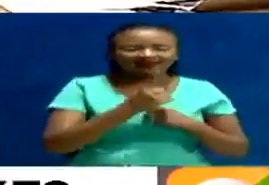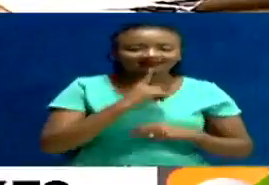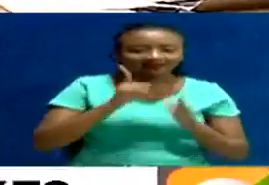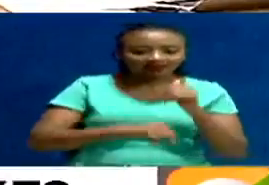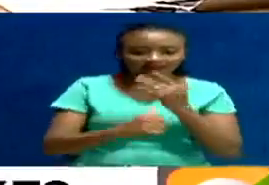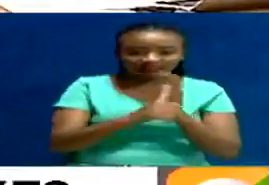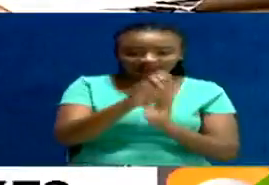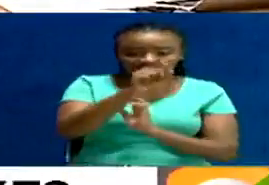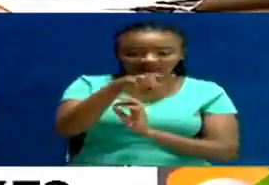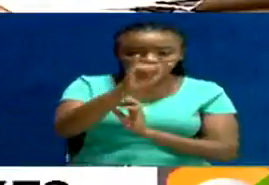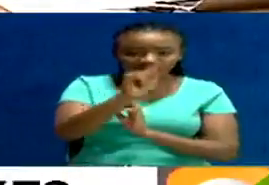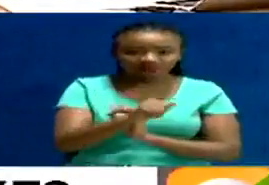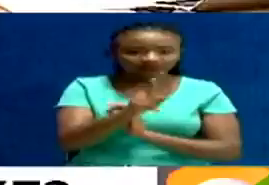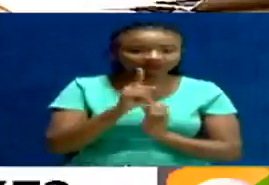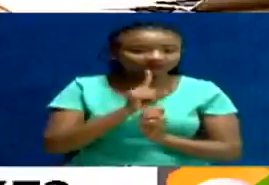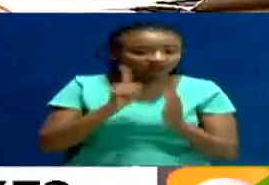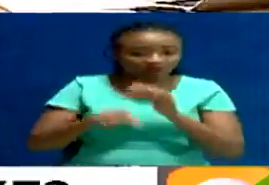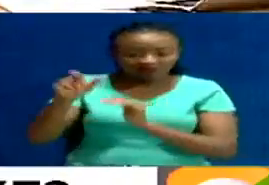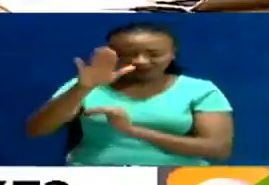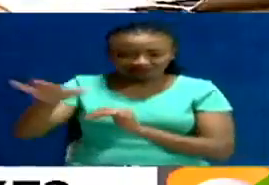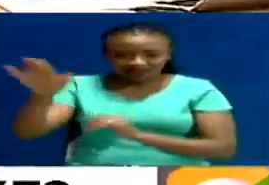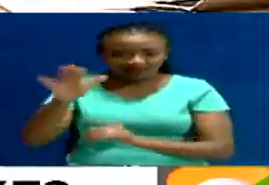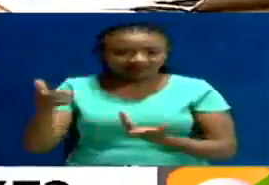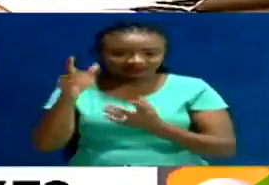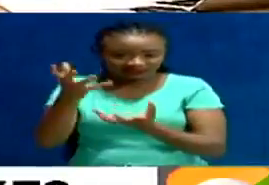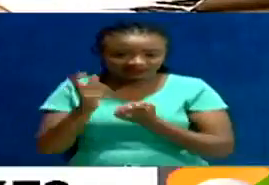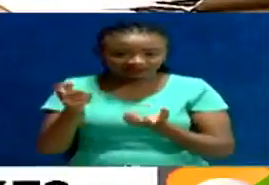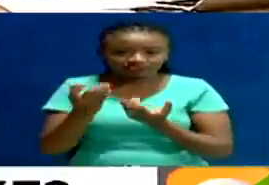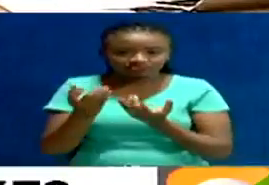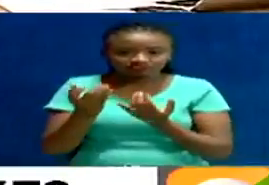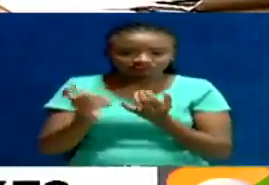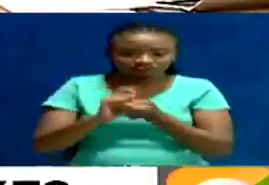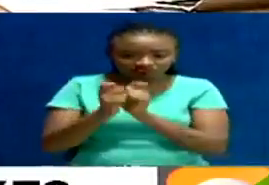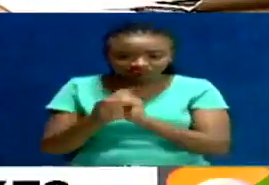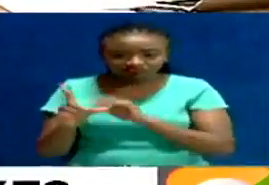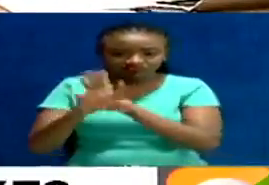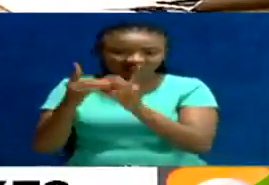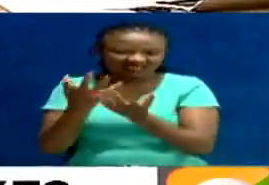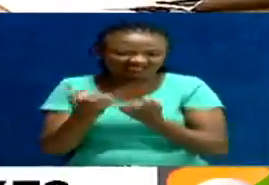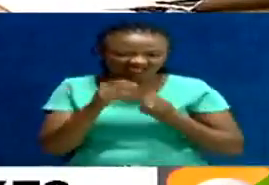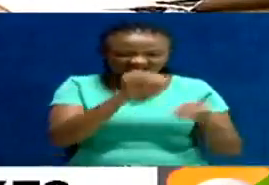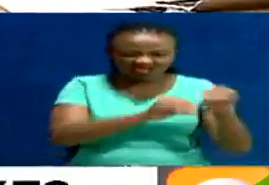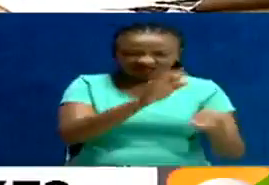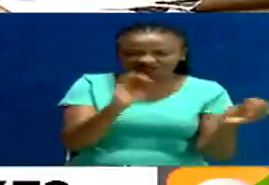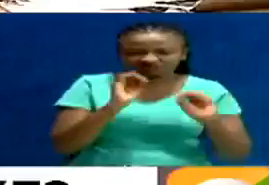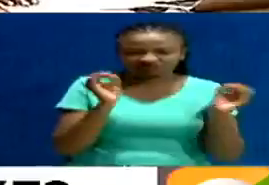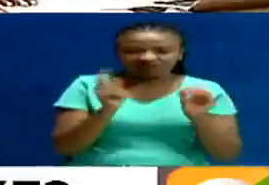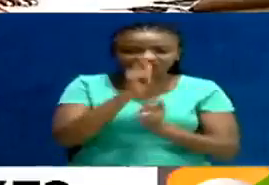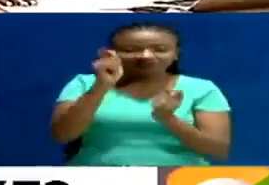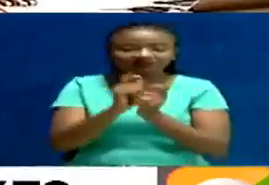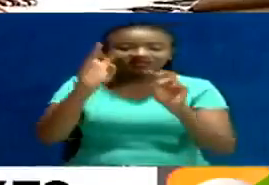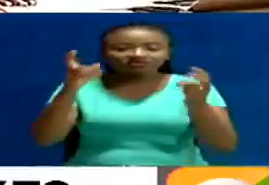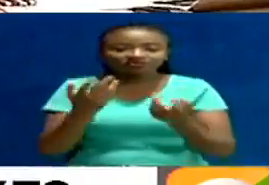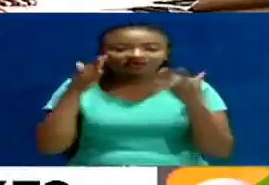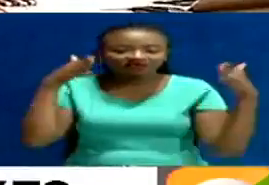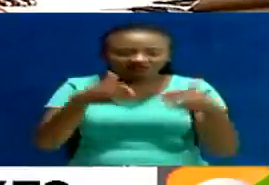ACK Archbishop Jackson Ole Sapit has indicated that Parliament should enact legislations that do not require referendum, especially on matters